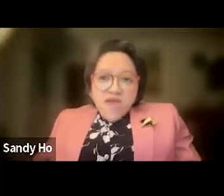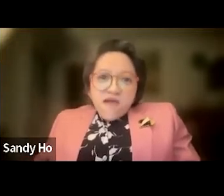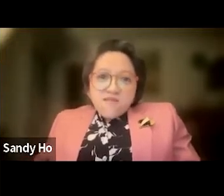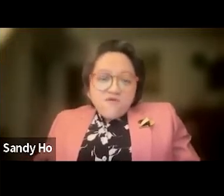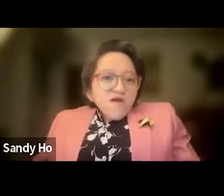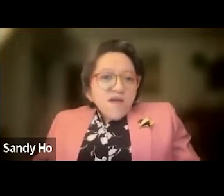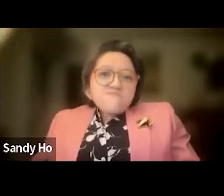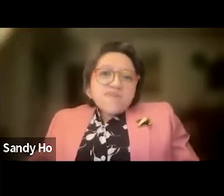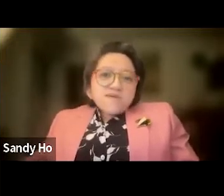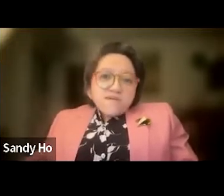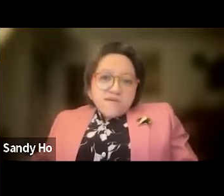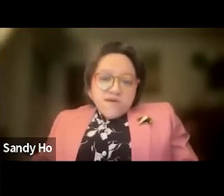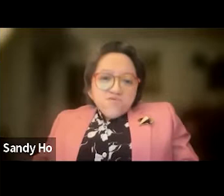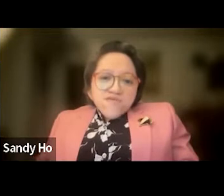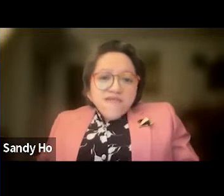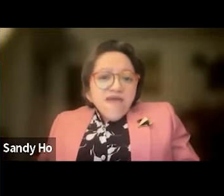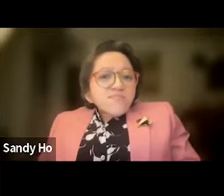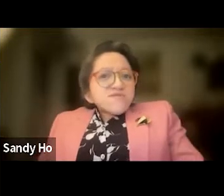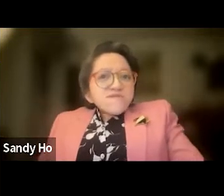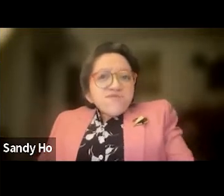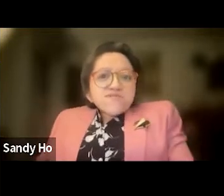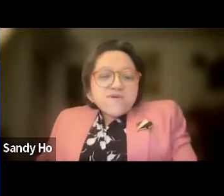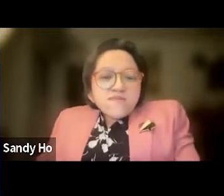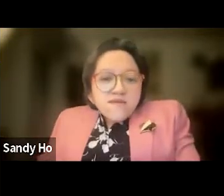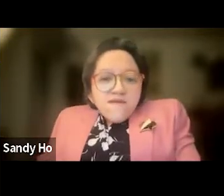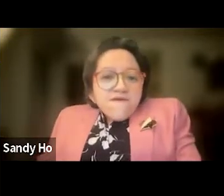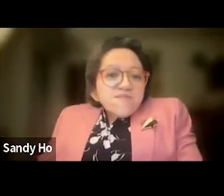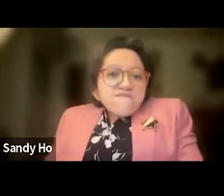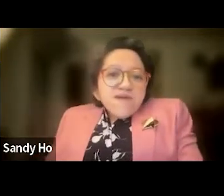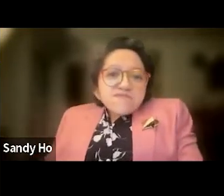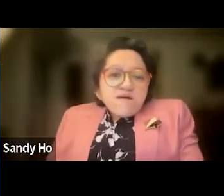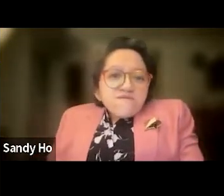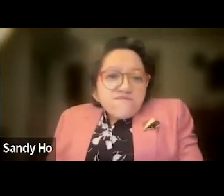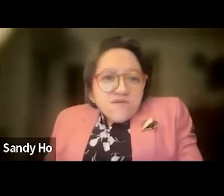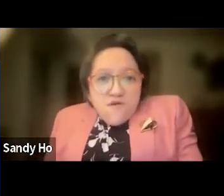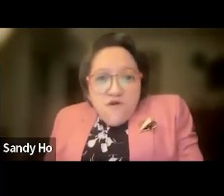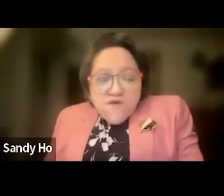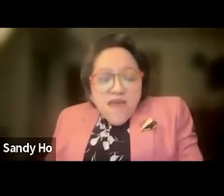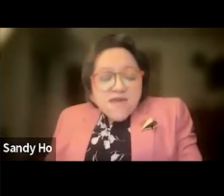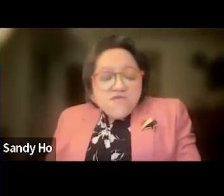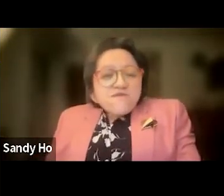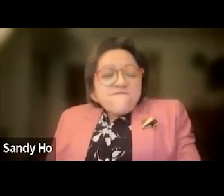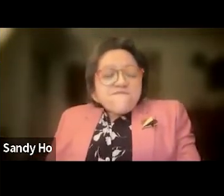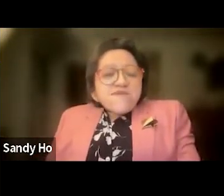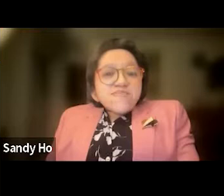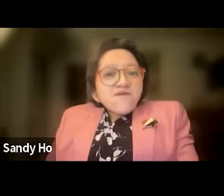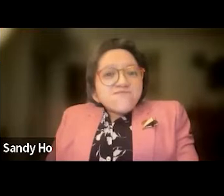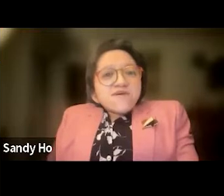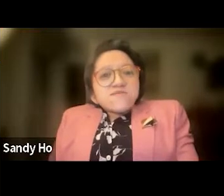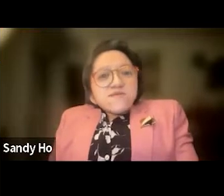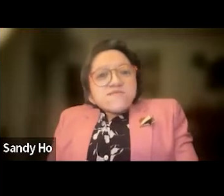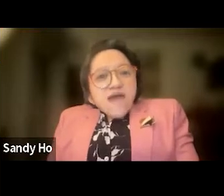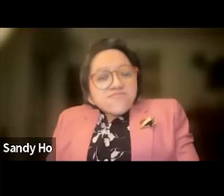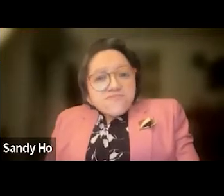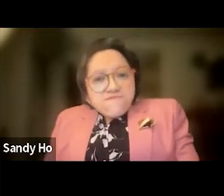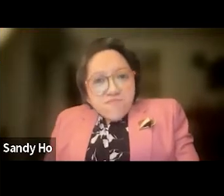who cannot or are not ready to attend gatherings in person in the face of over